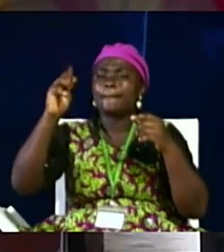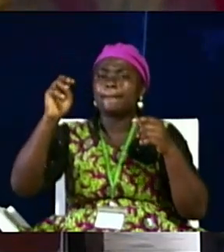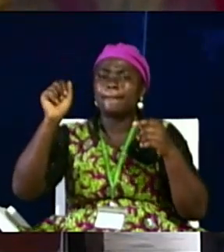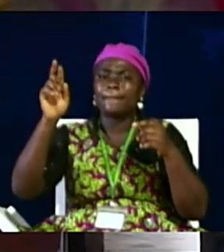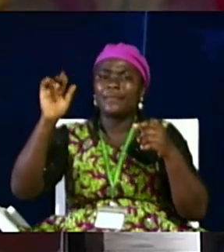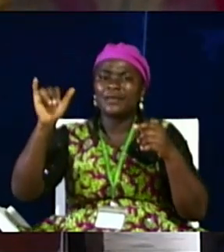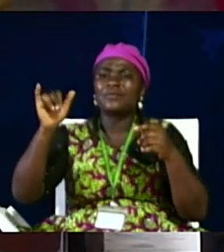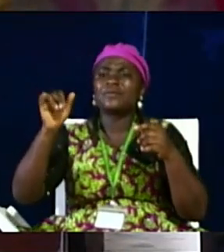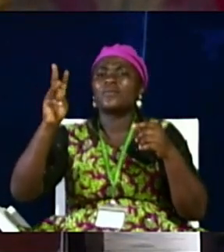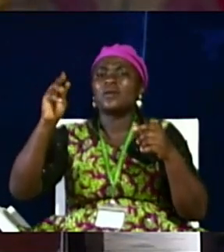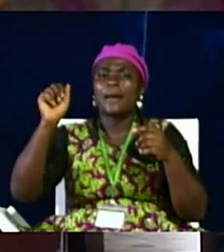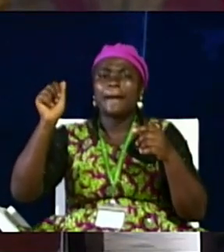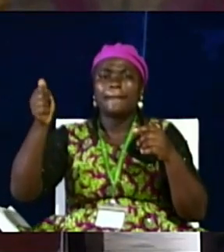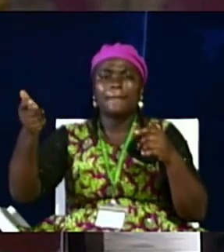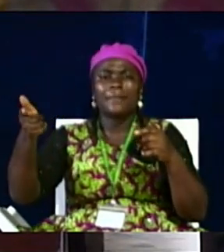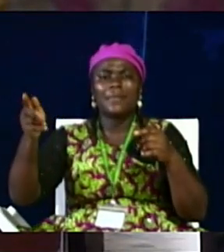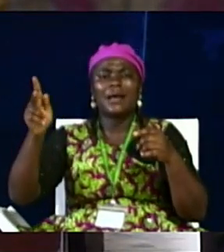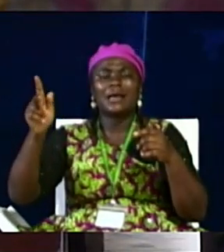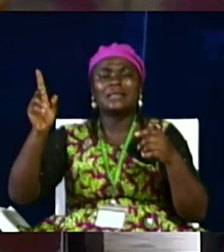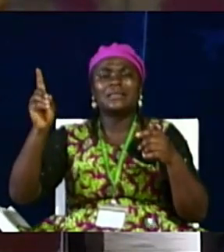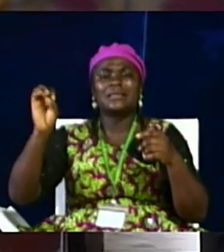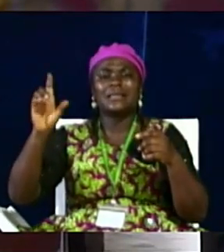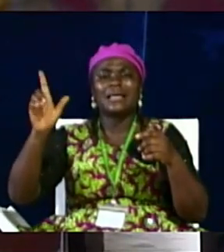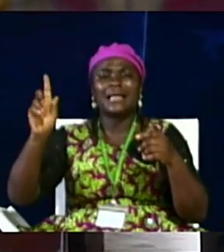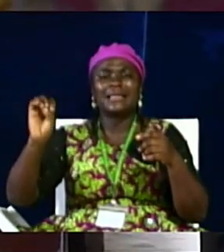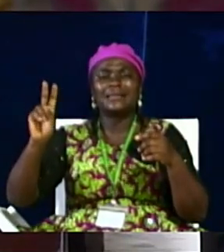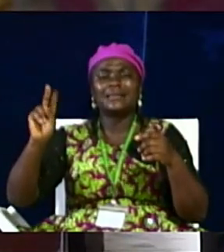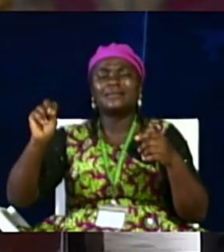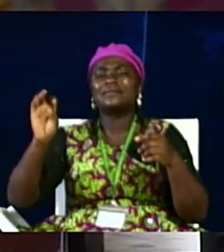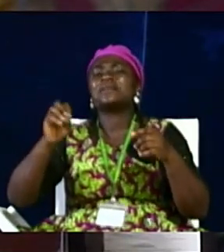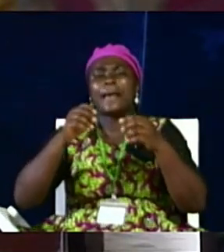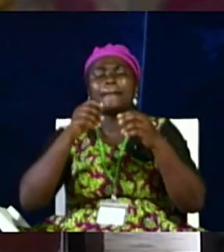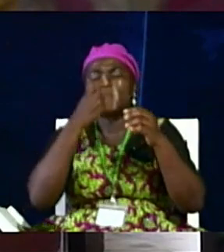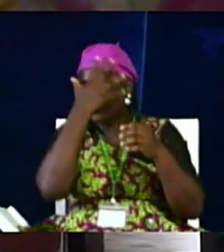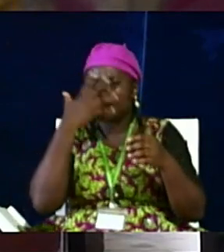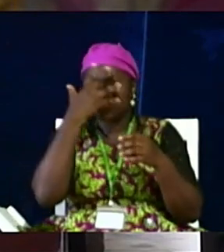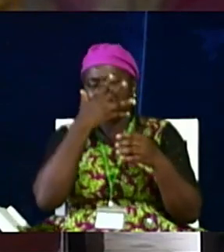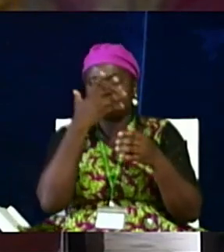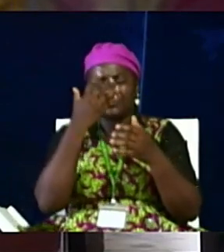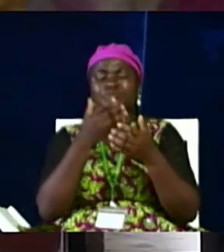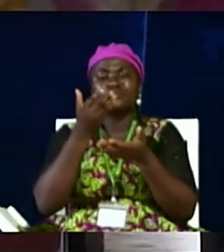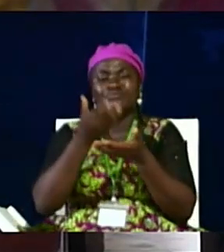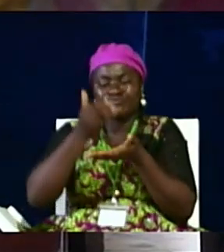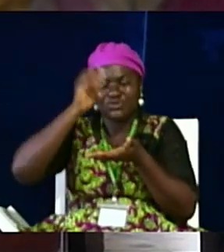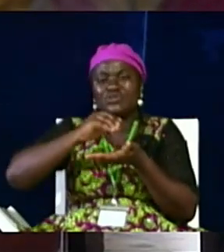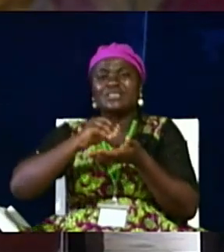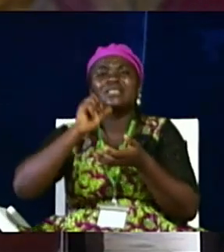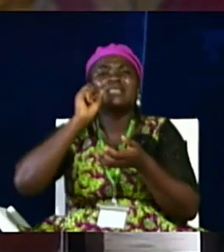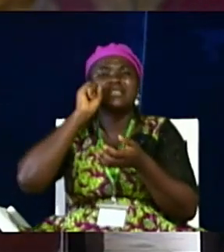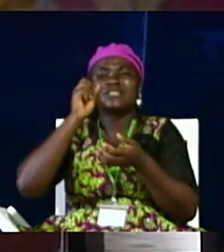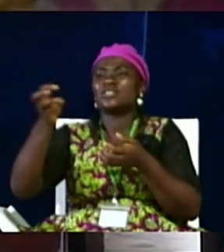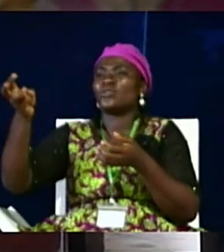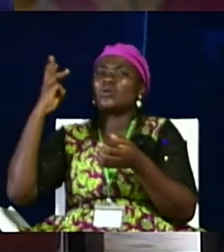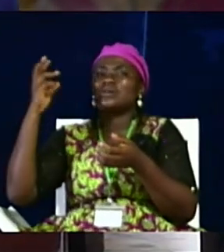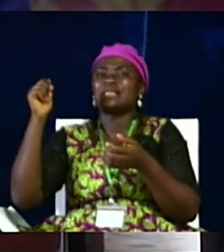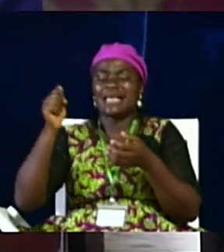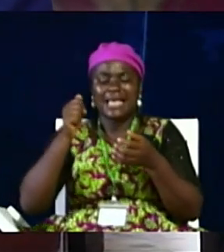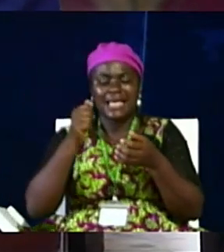beautiful, highly connected, rich, but she was a landlady to